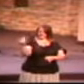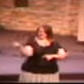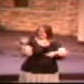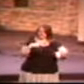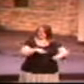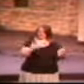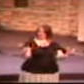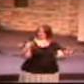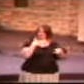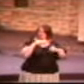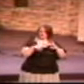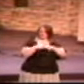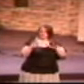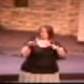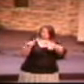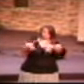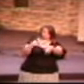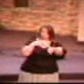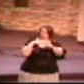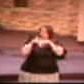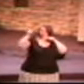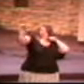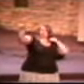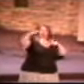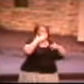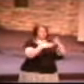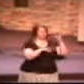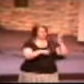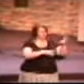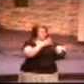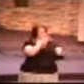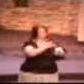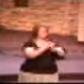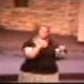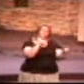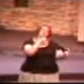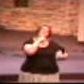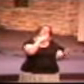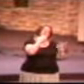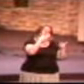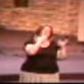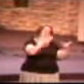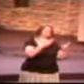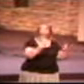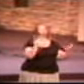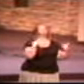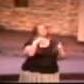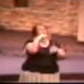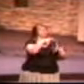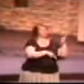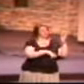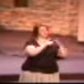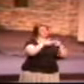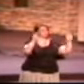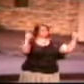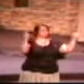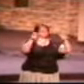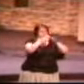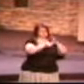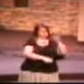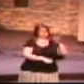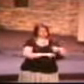being here with your whole crew from across the world. We are just grateful. Let me read this text,